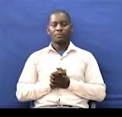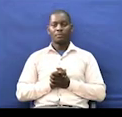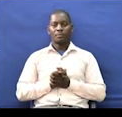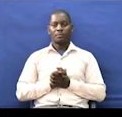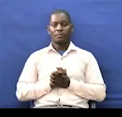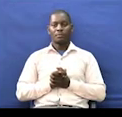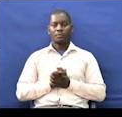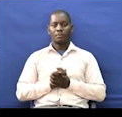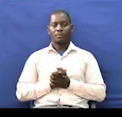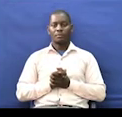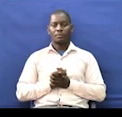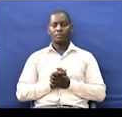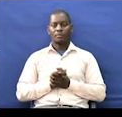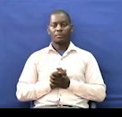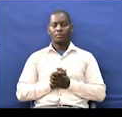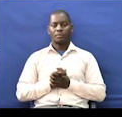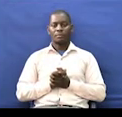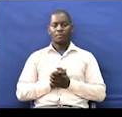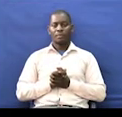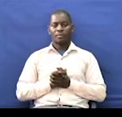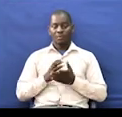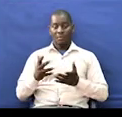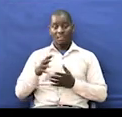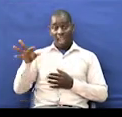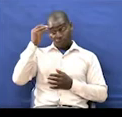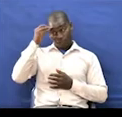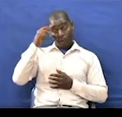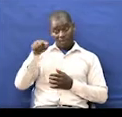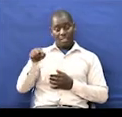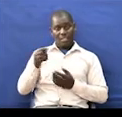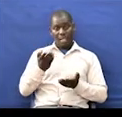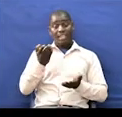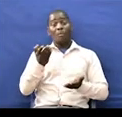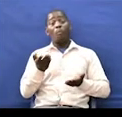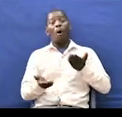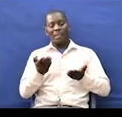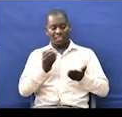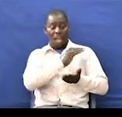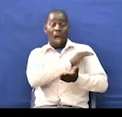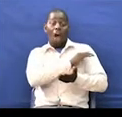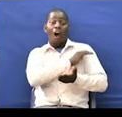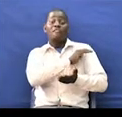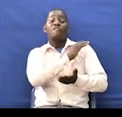we can clearly have this concept now that the moment of force, moment